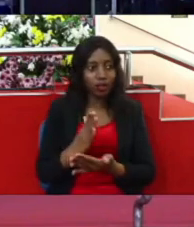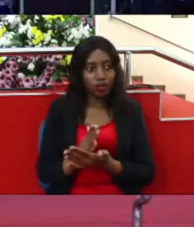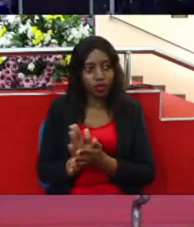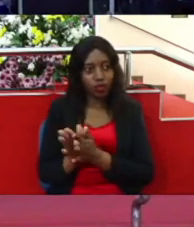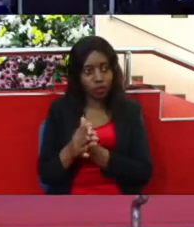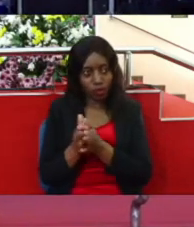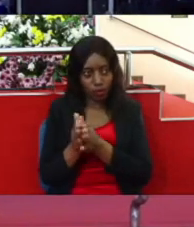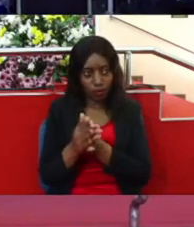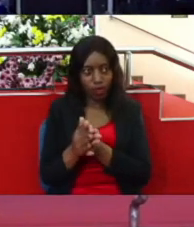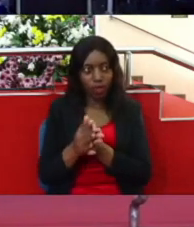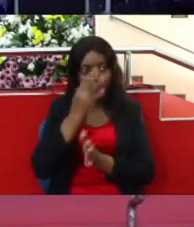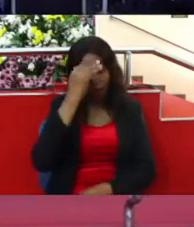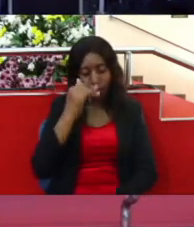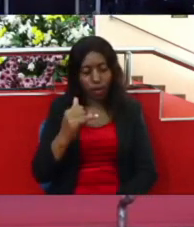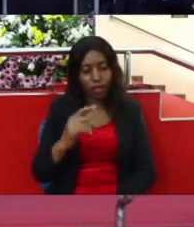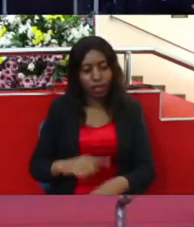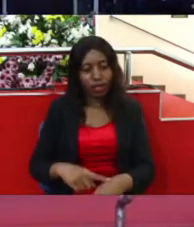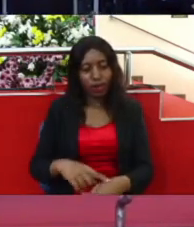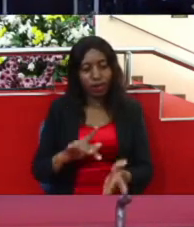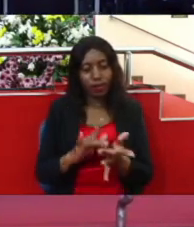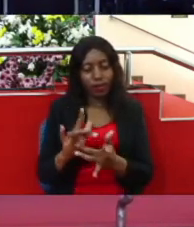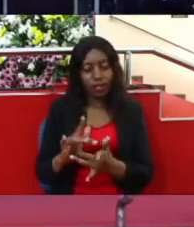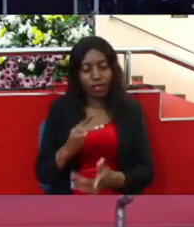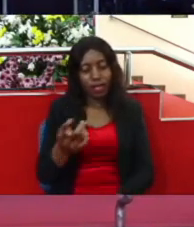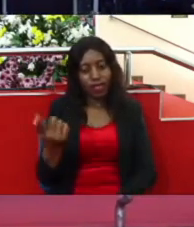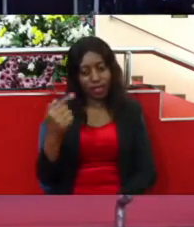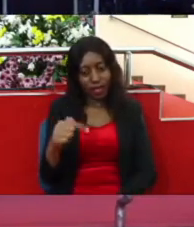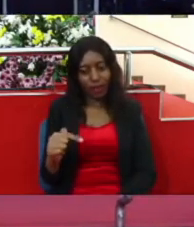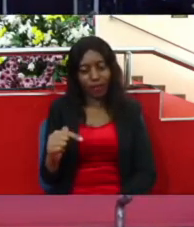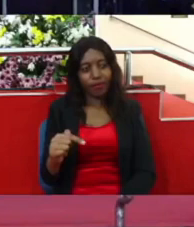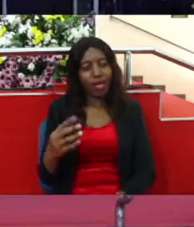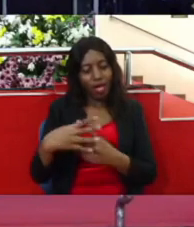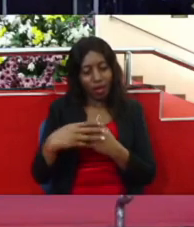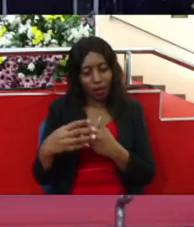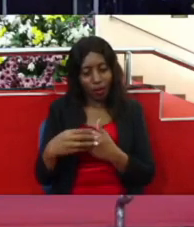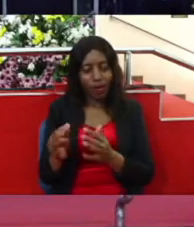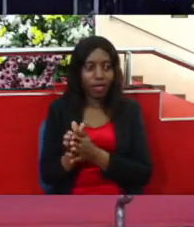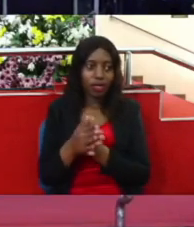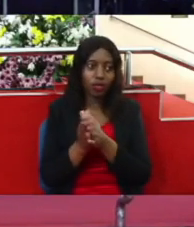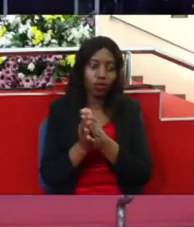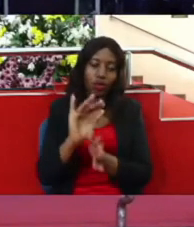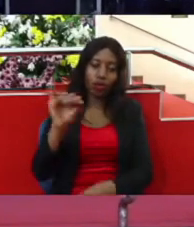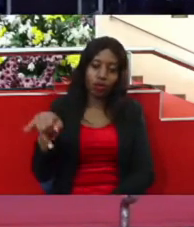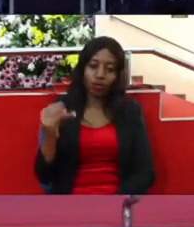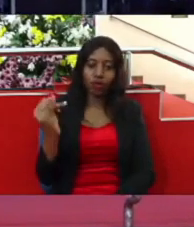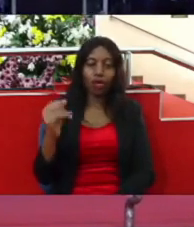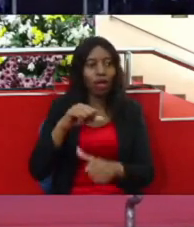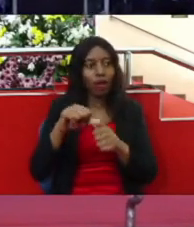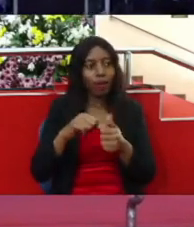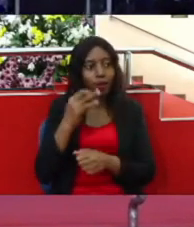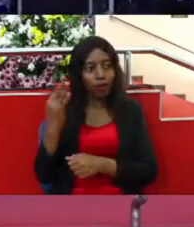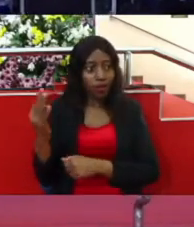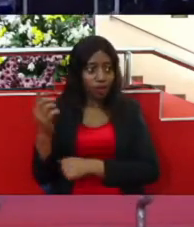earth, he had a cross-reference the story of Jonah. Ni kweli sababu Yesu alipokuja